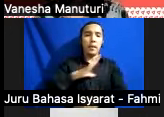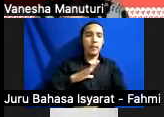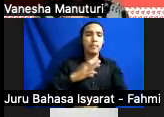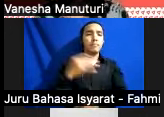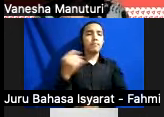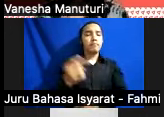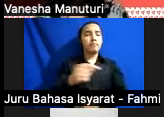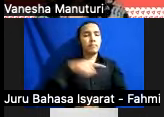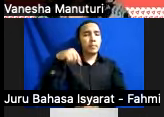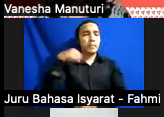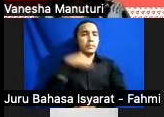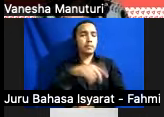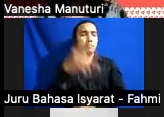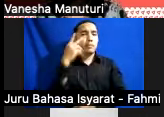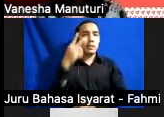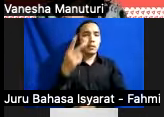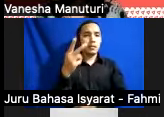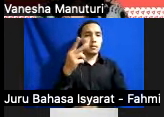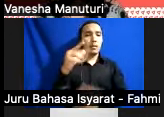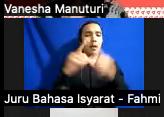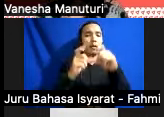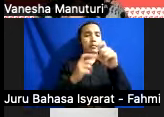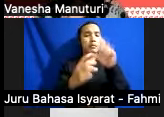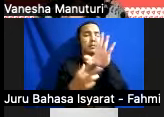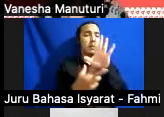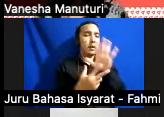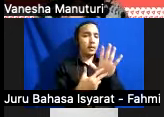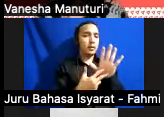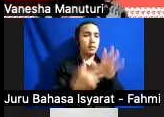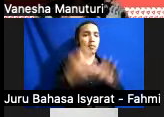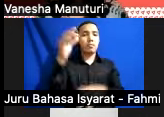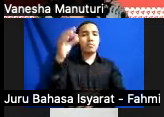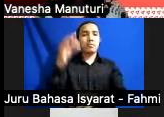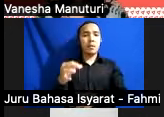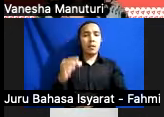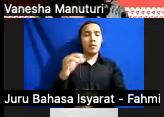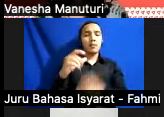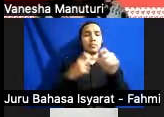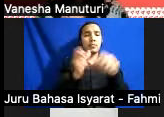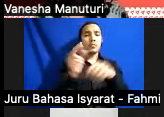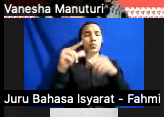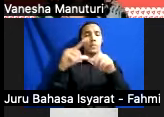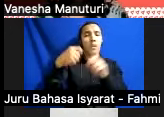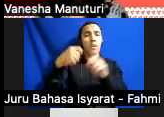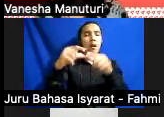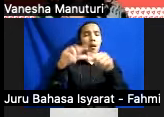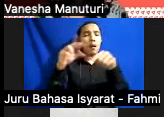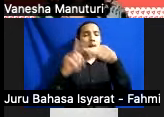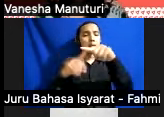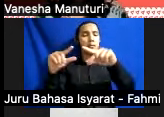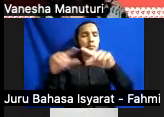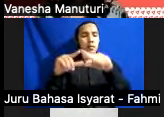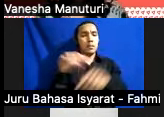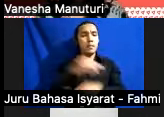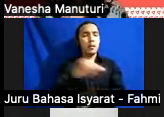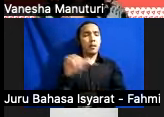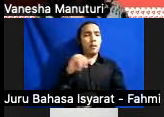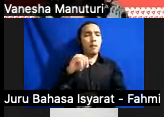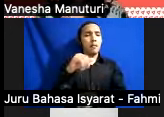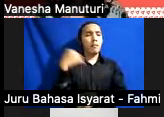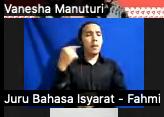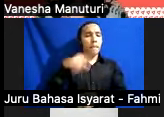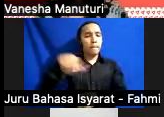will we refresh the understanding of civil servants in the city of Surakarta, and we also refresh the understanding